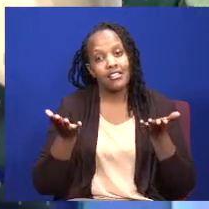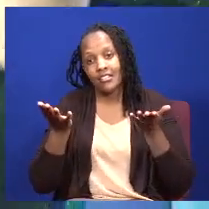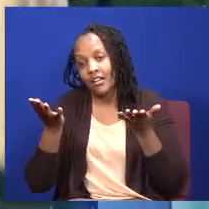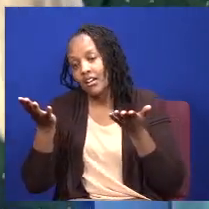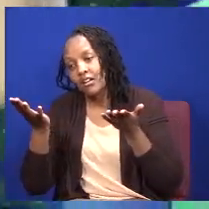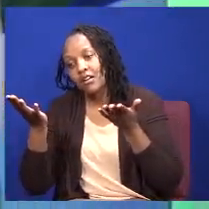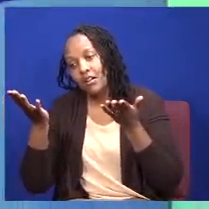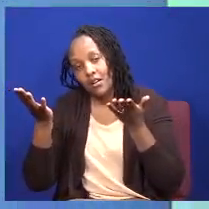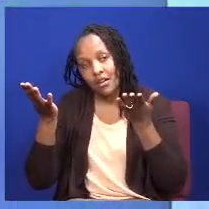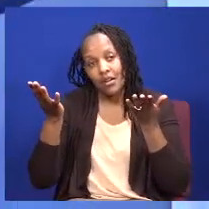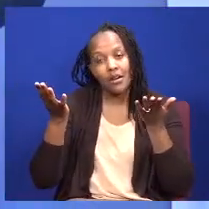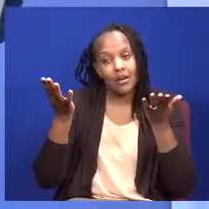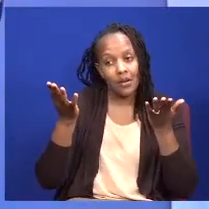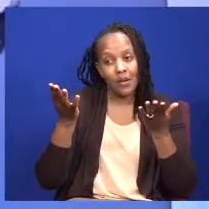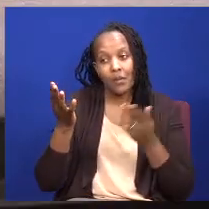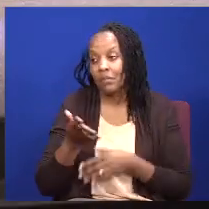rising